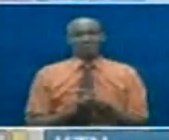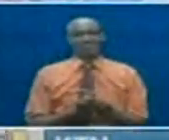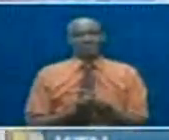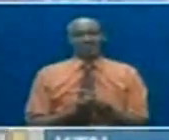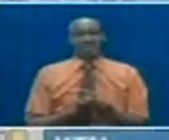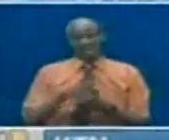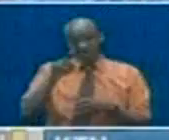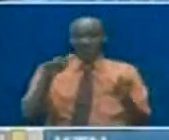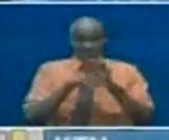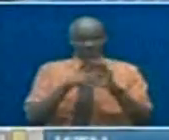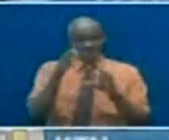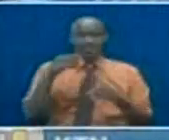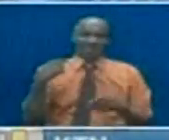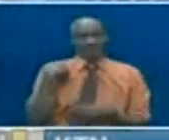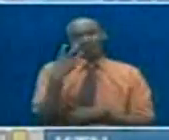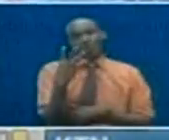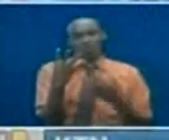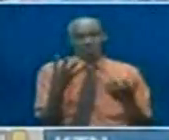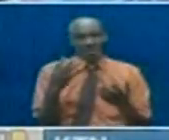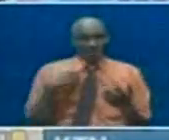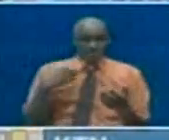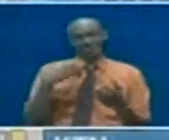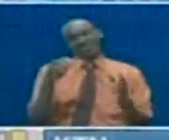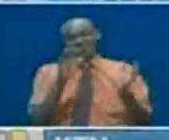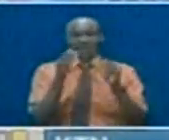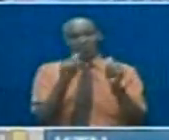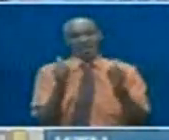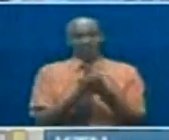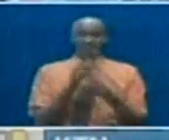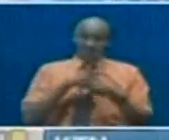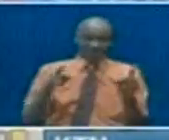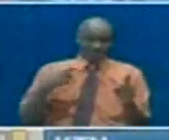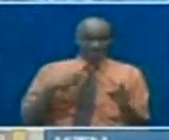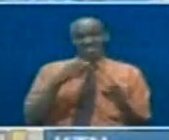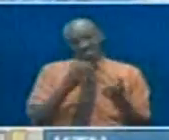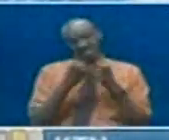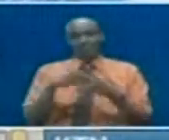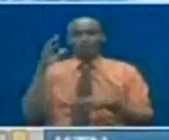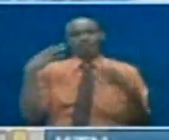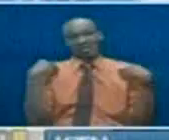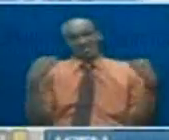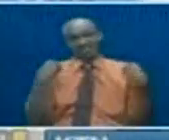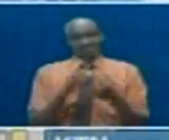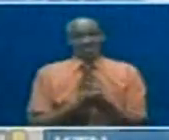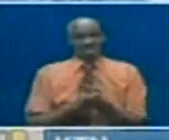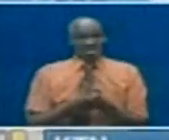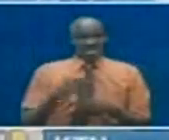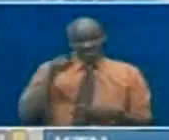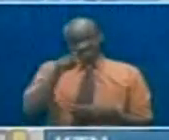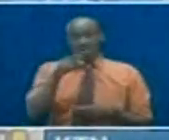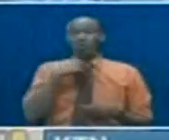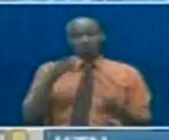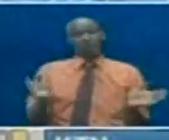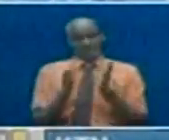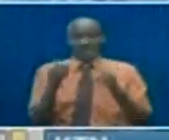Did participate. I was car number 4 and I fared quite well, although I need to do a little bit of practice. So this is to